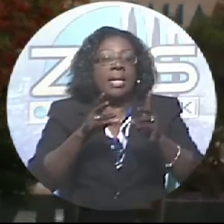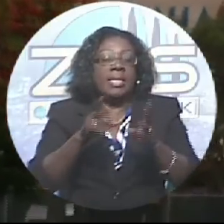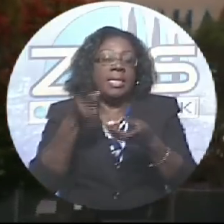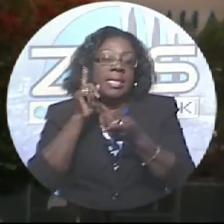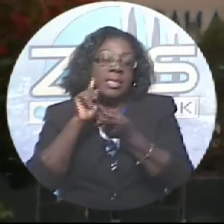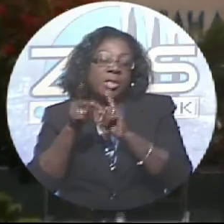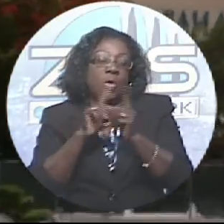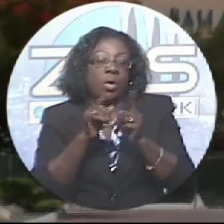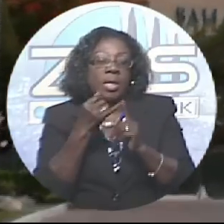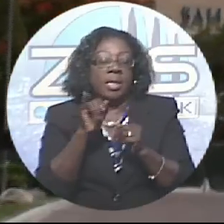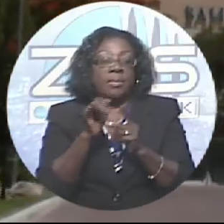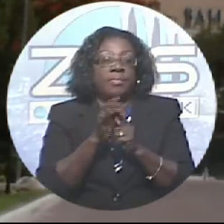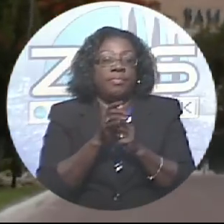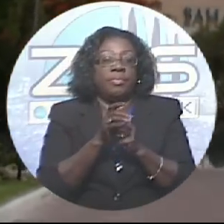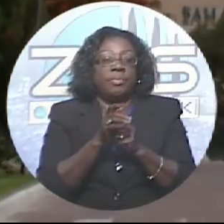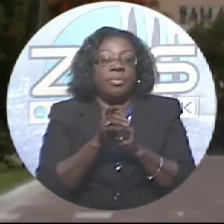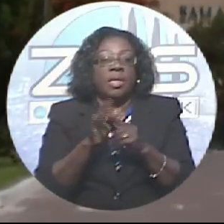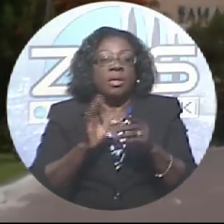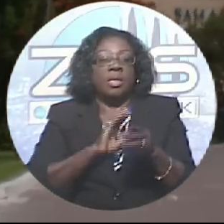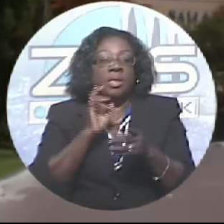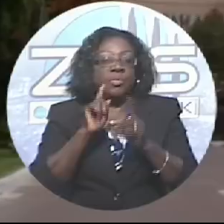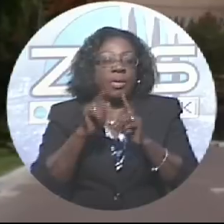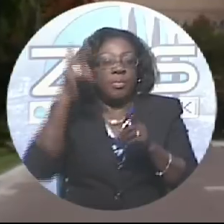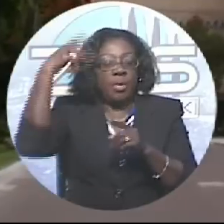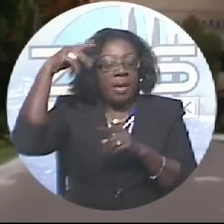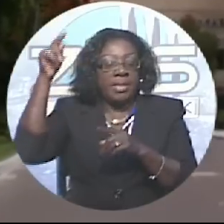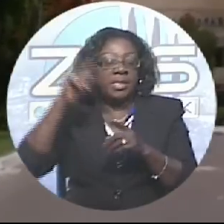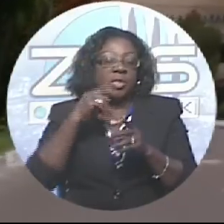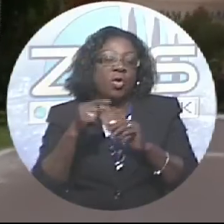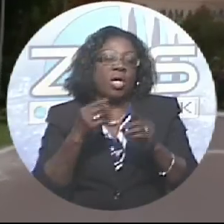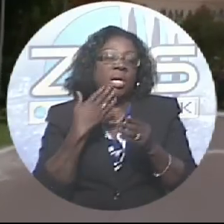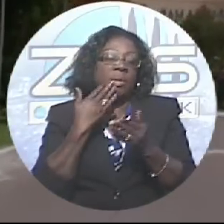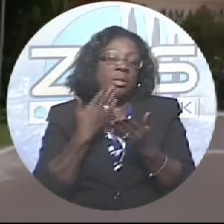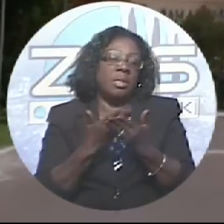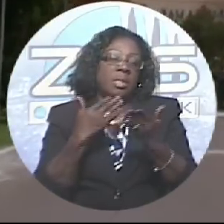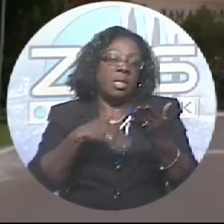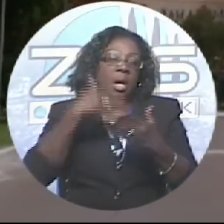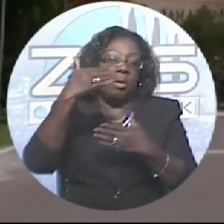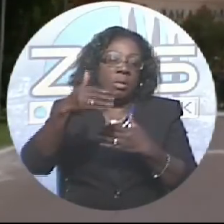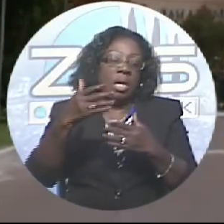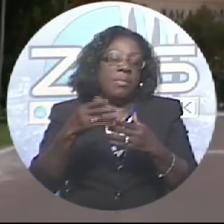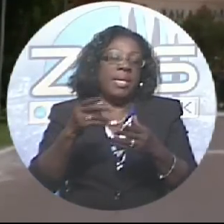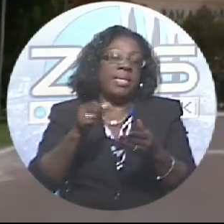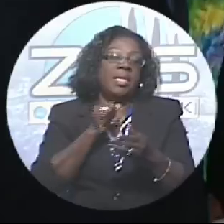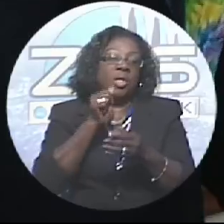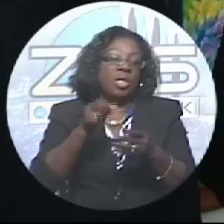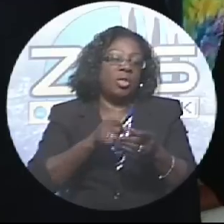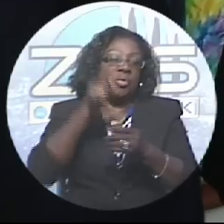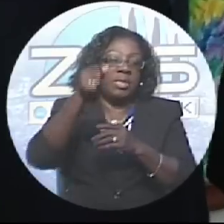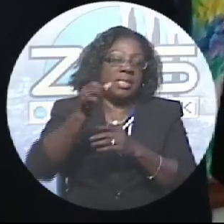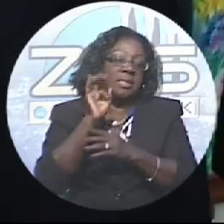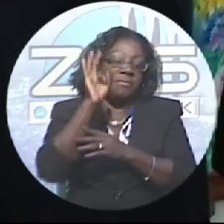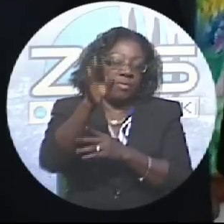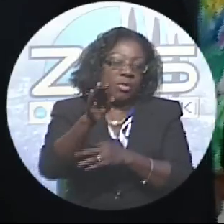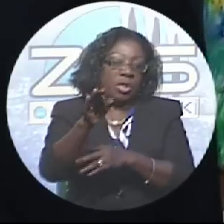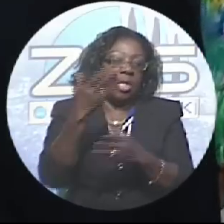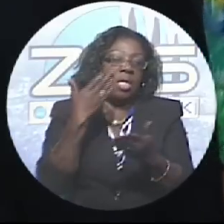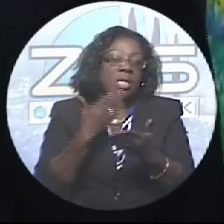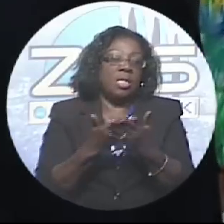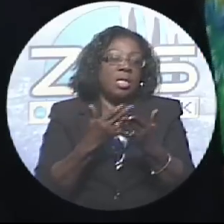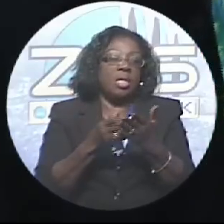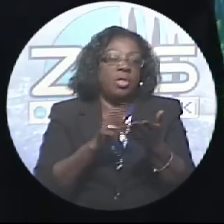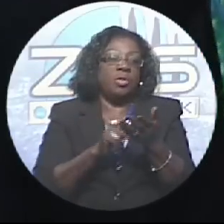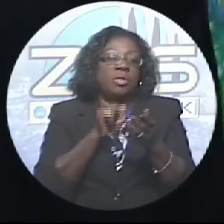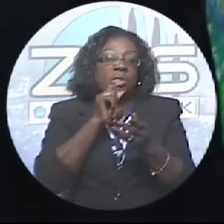to reiterate his optimism for a positive outcome and looks forward to good news coming in the not-too-distant future. The good news wasn't far away